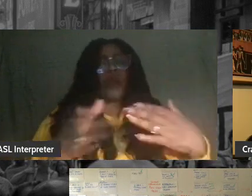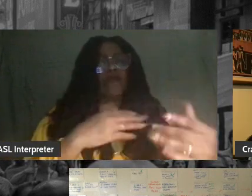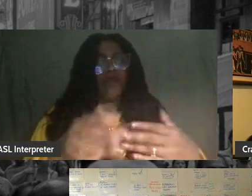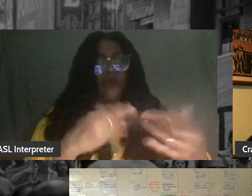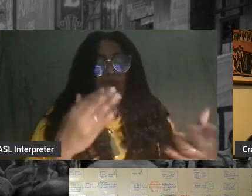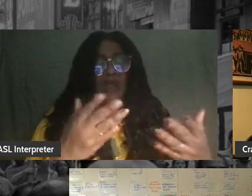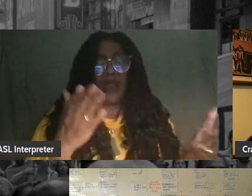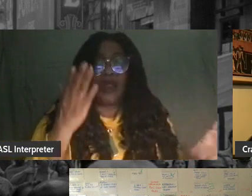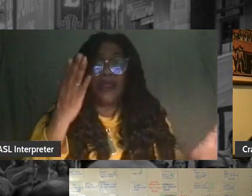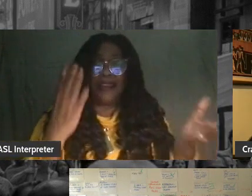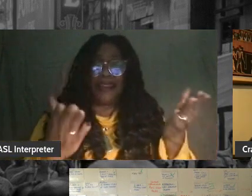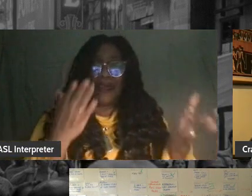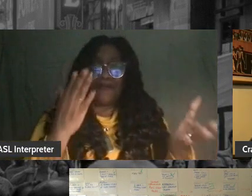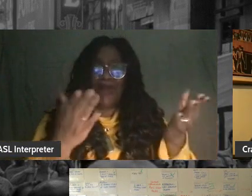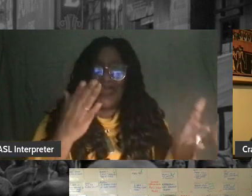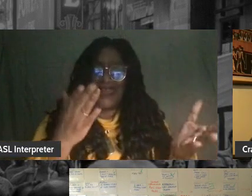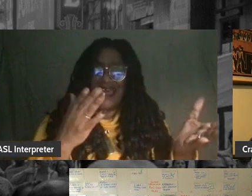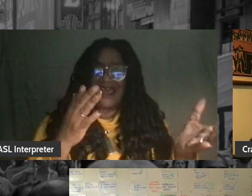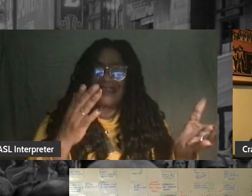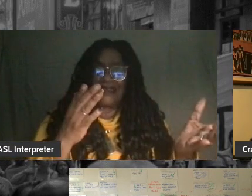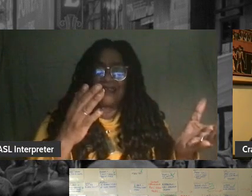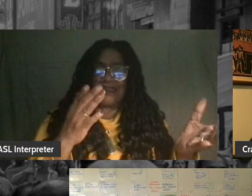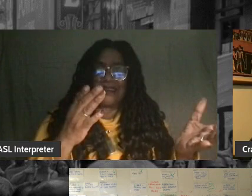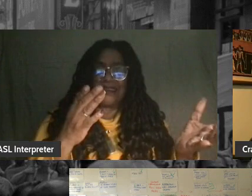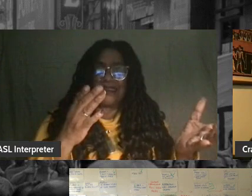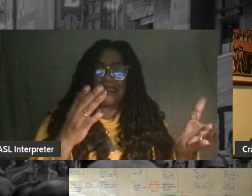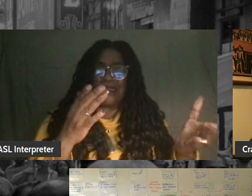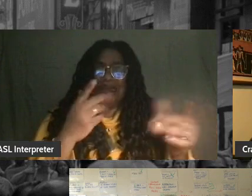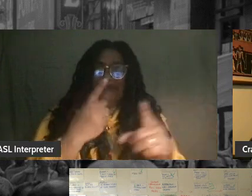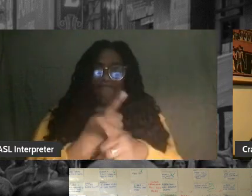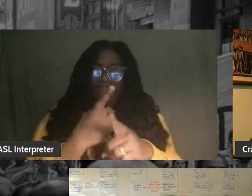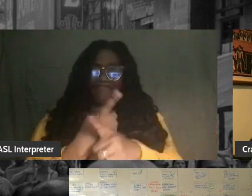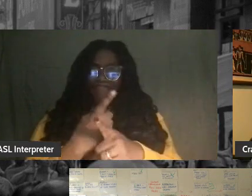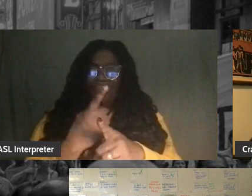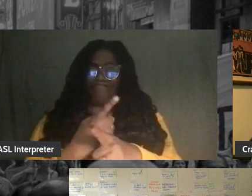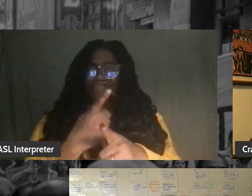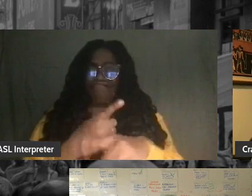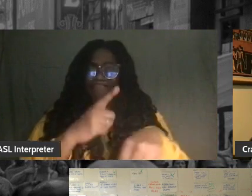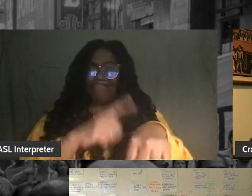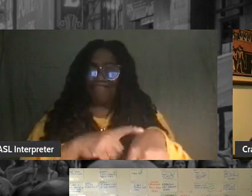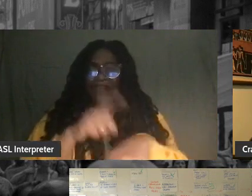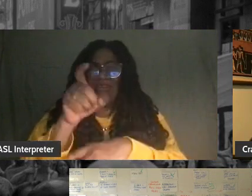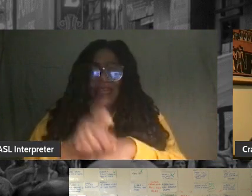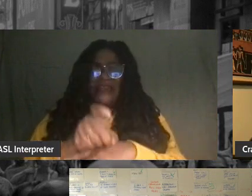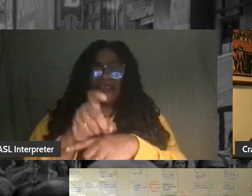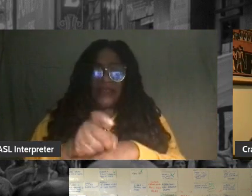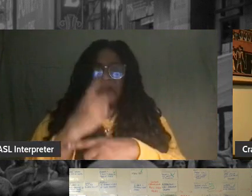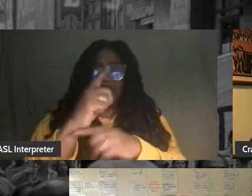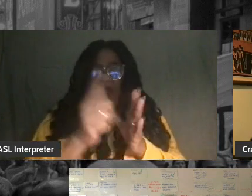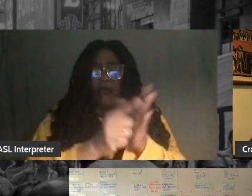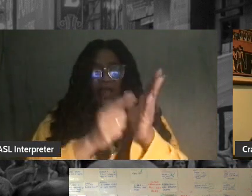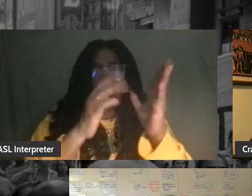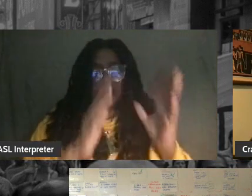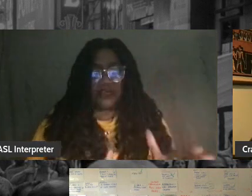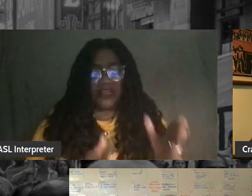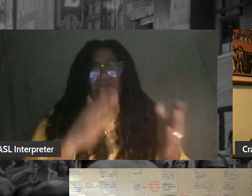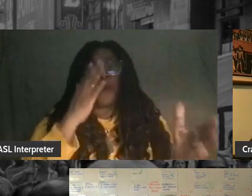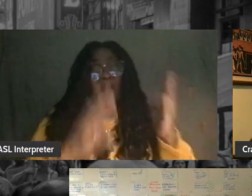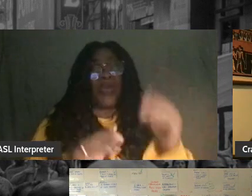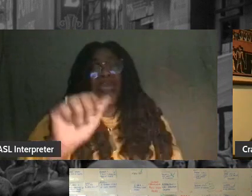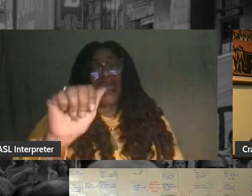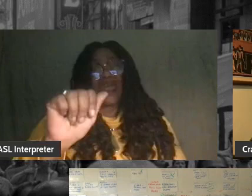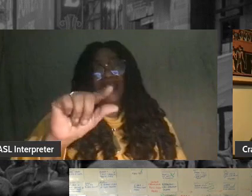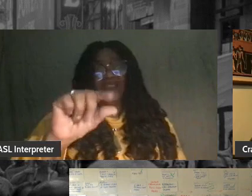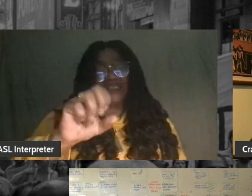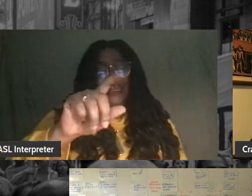not necessarily be the appropriate time to get an attorney. You may want to get an agent who can actually